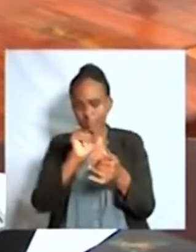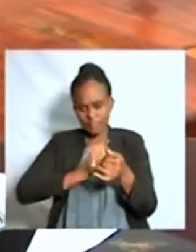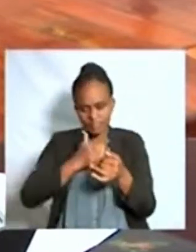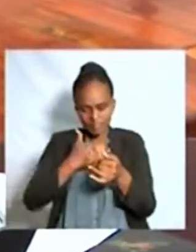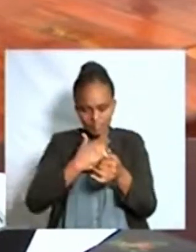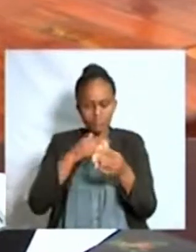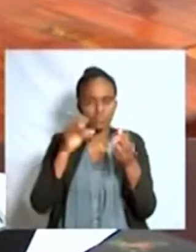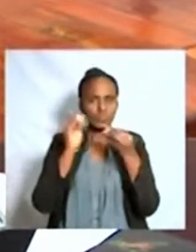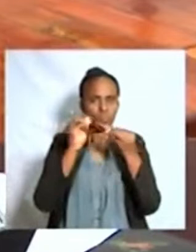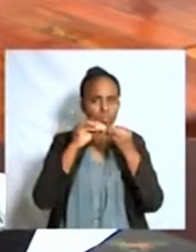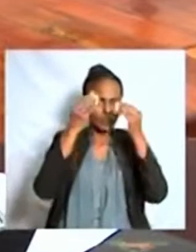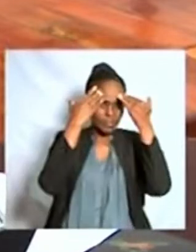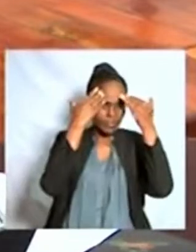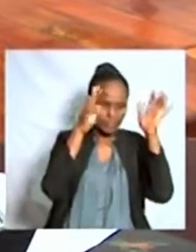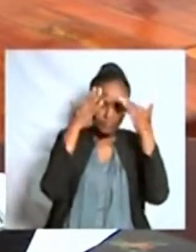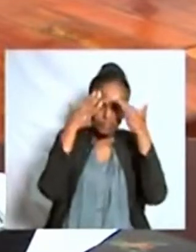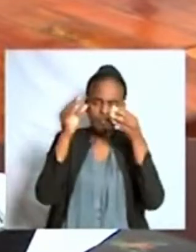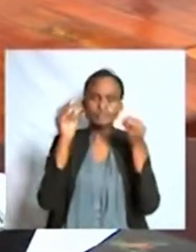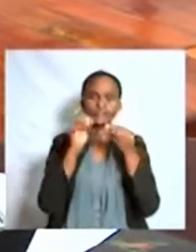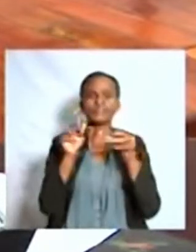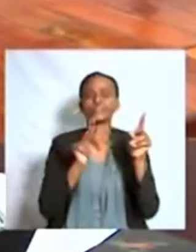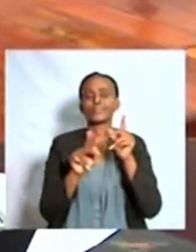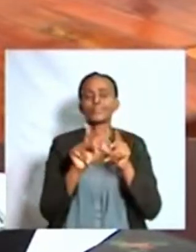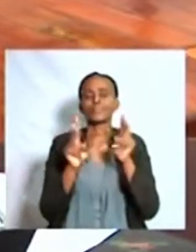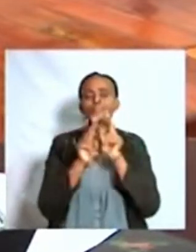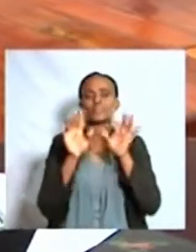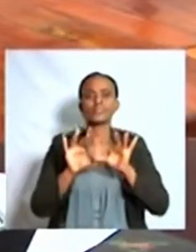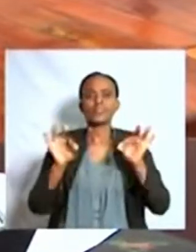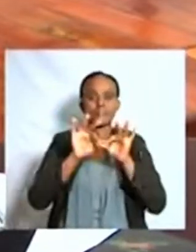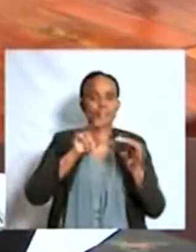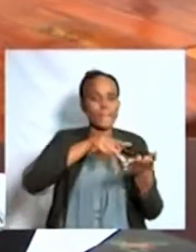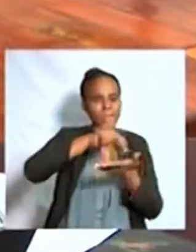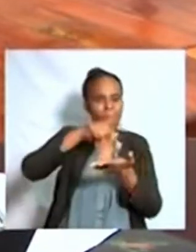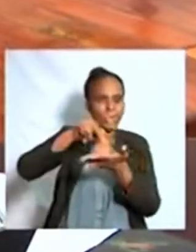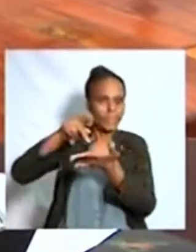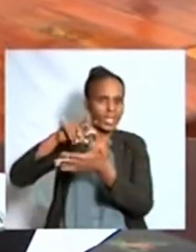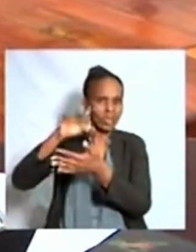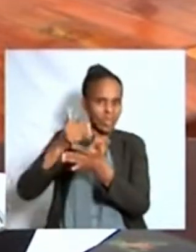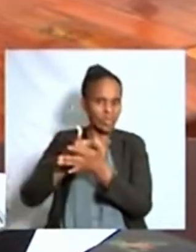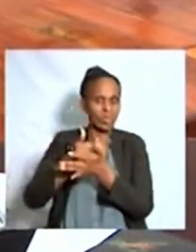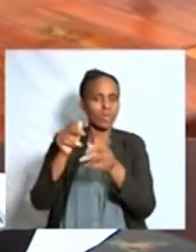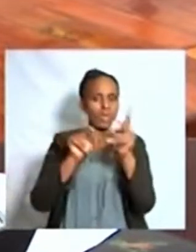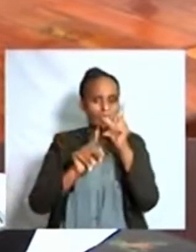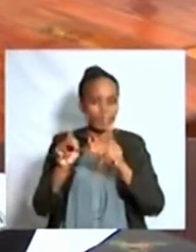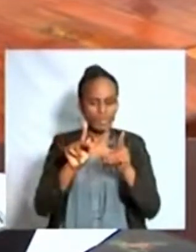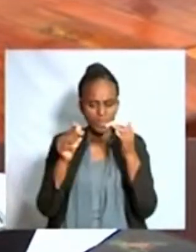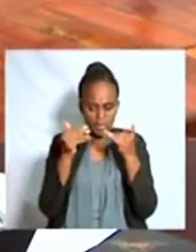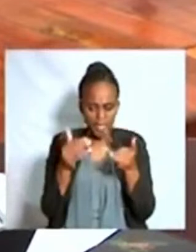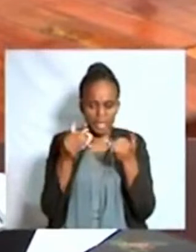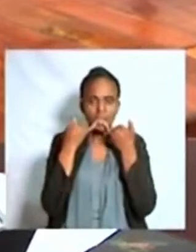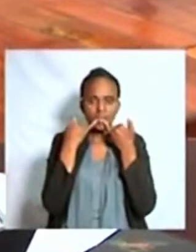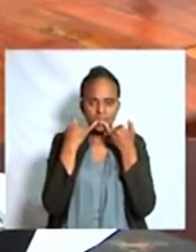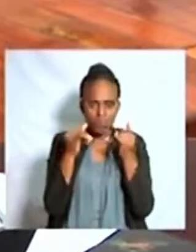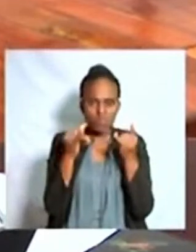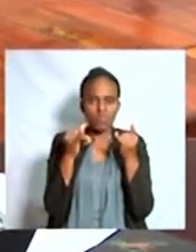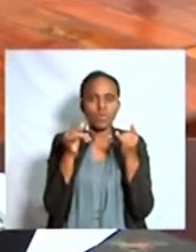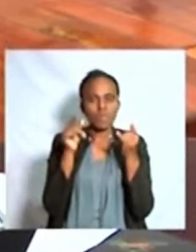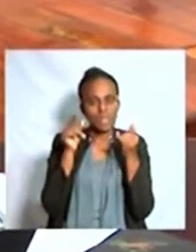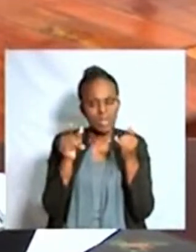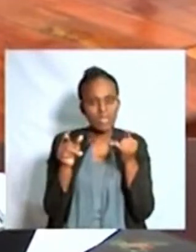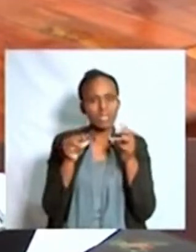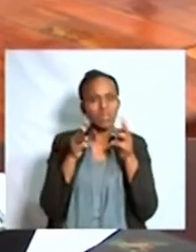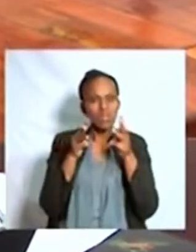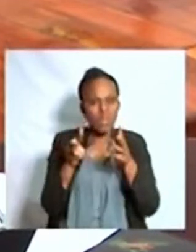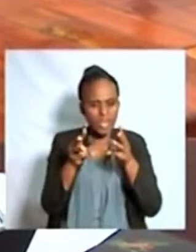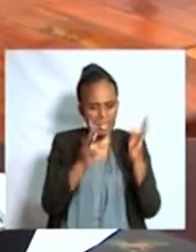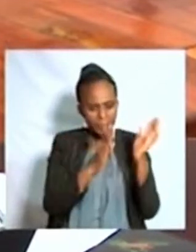undertaken massive sensitization to residents on the importance of paying rates. Citizens are further informed of the flexible payment